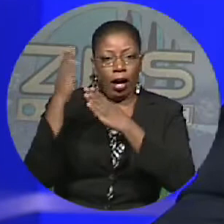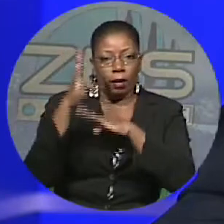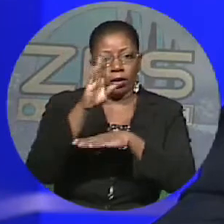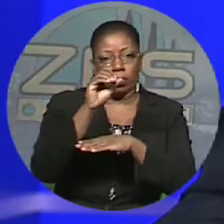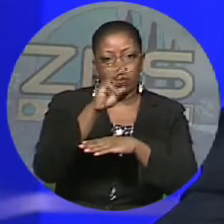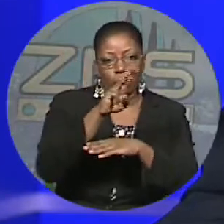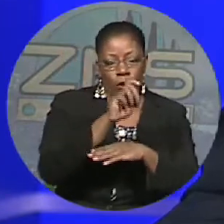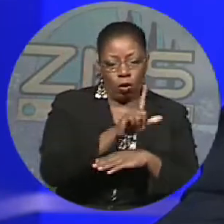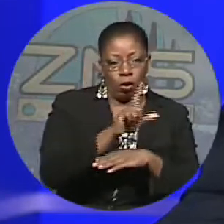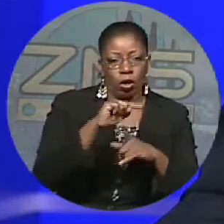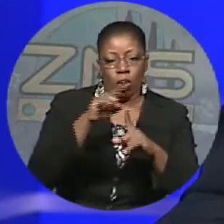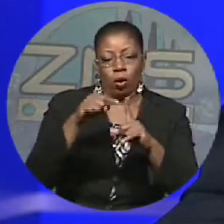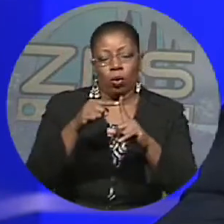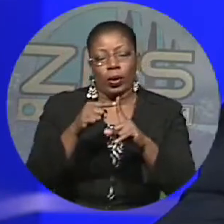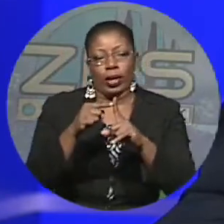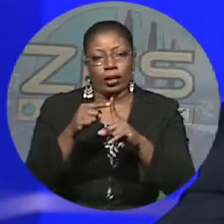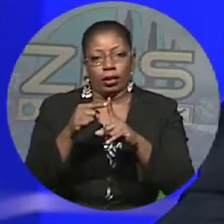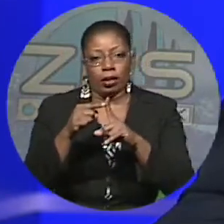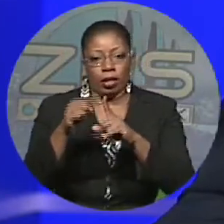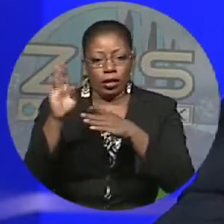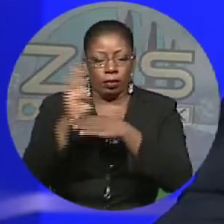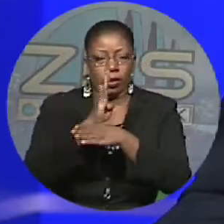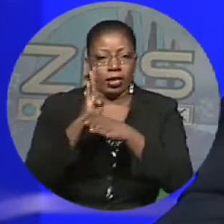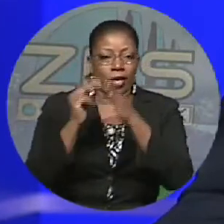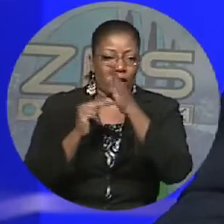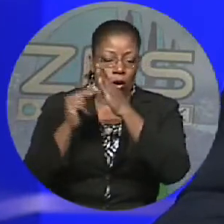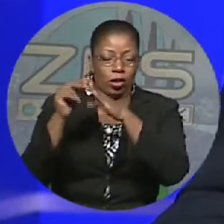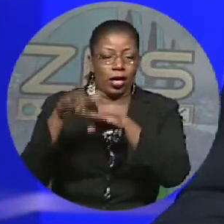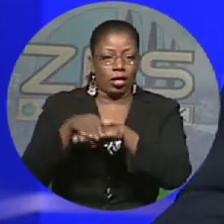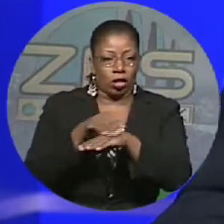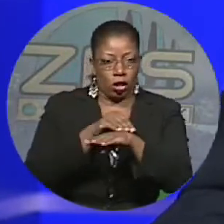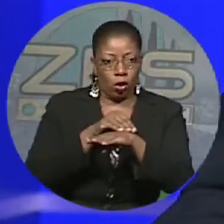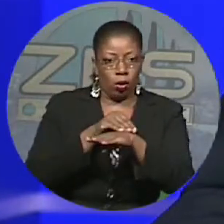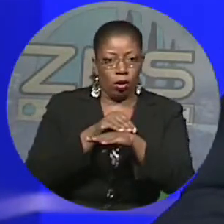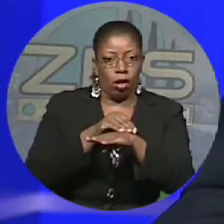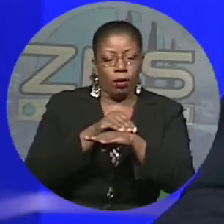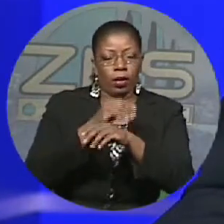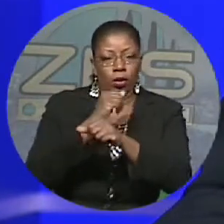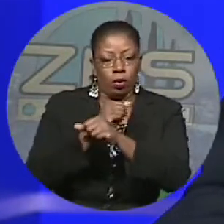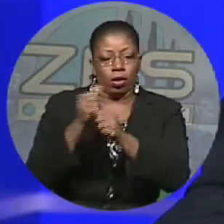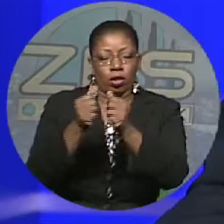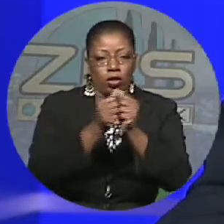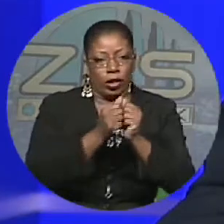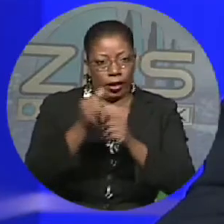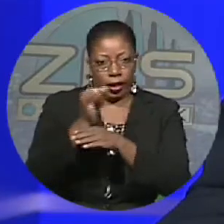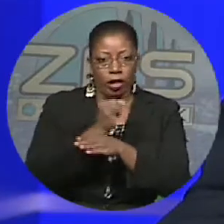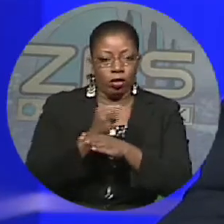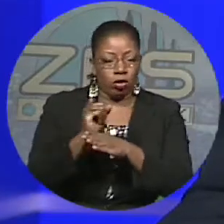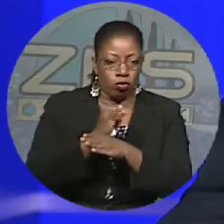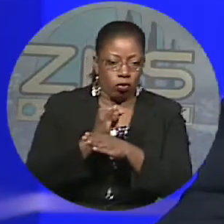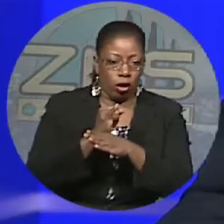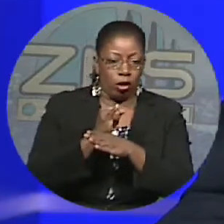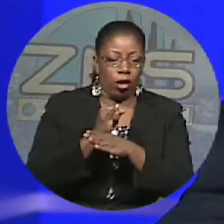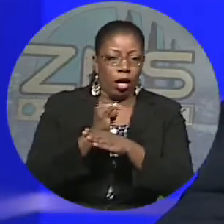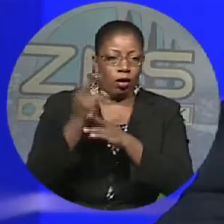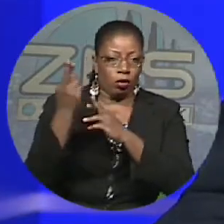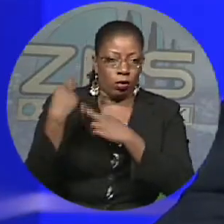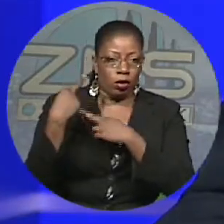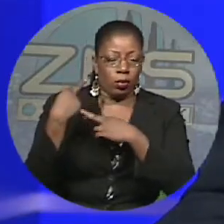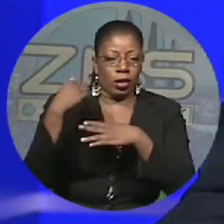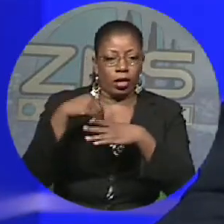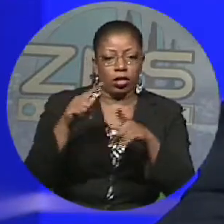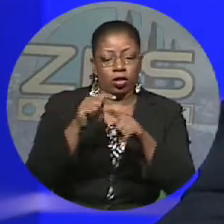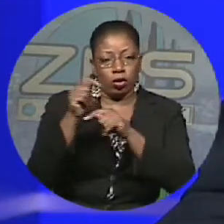Christmas, when business at hotels is traditionally slow. Bowe says a combined industry effort is responsible for the overall improvement in